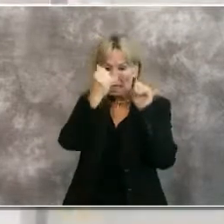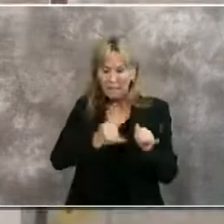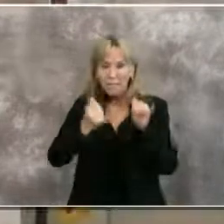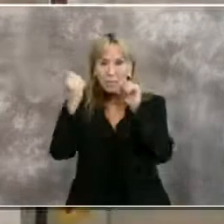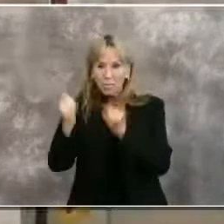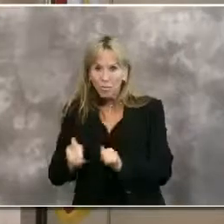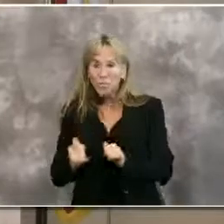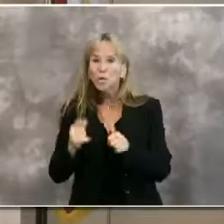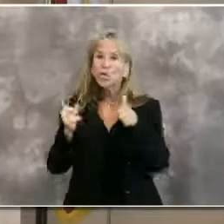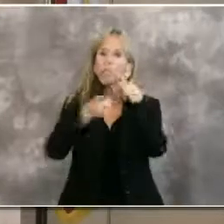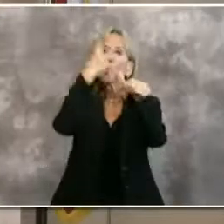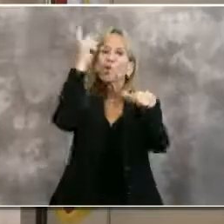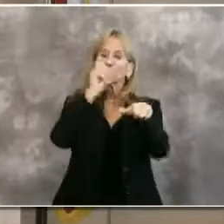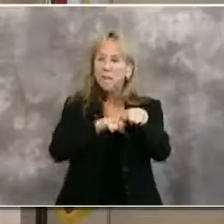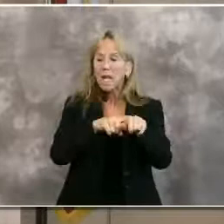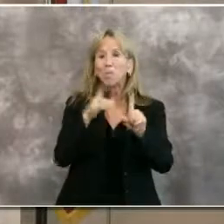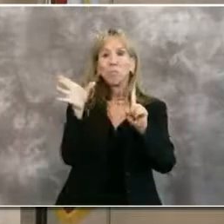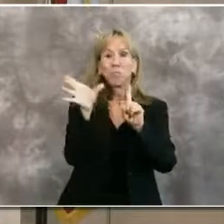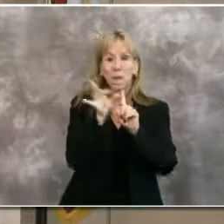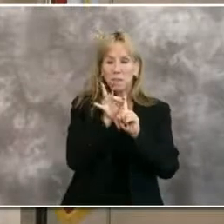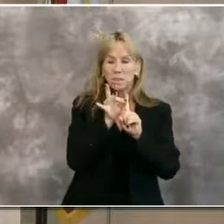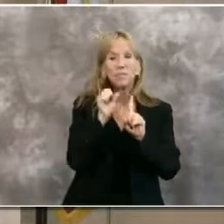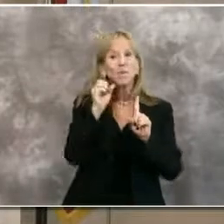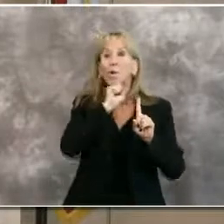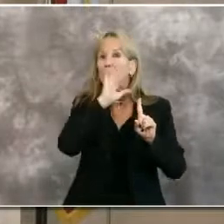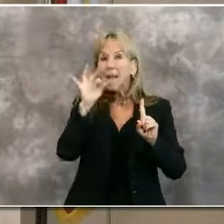individual first-time positives. They're not